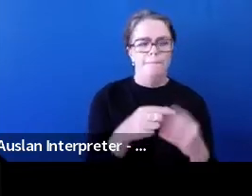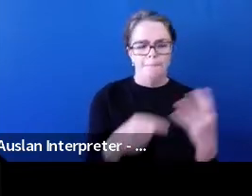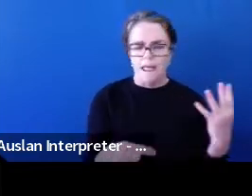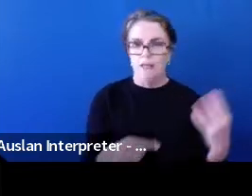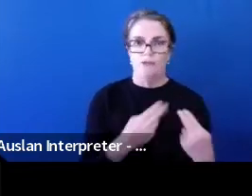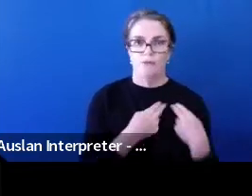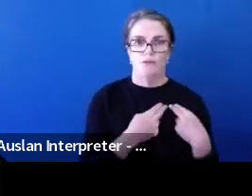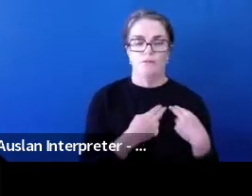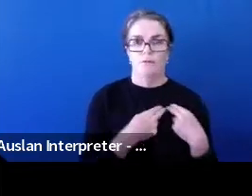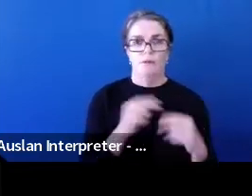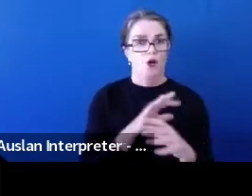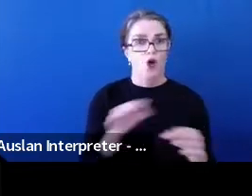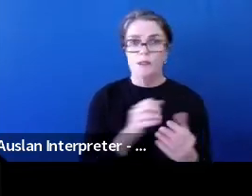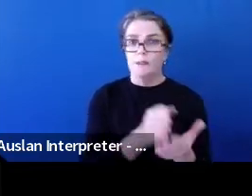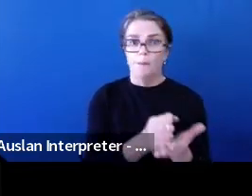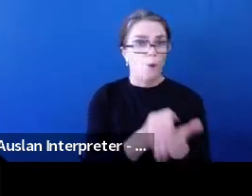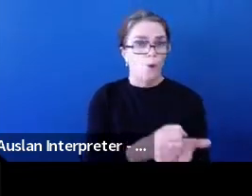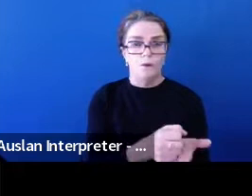supports, also cut off.